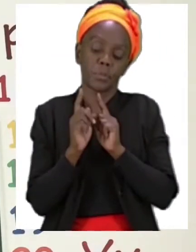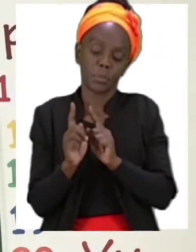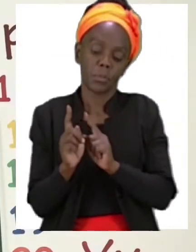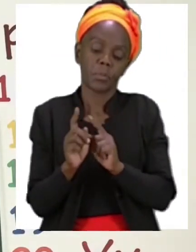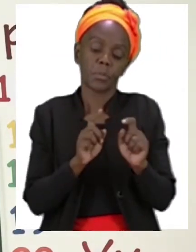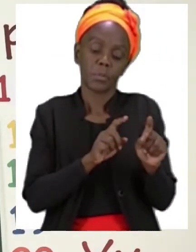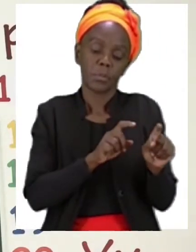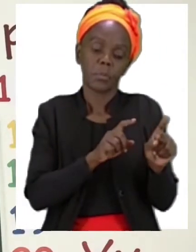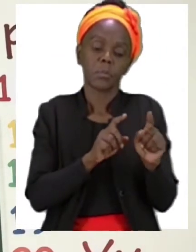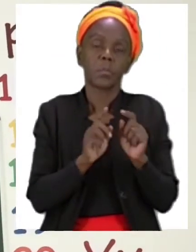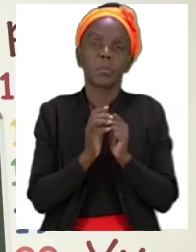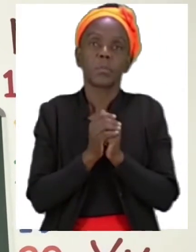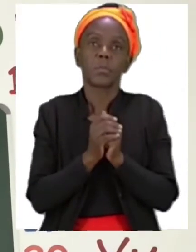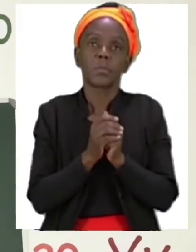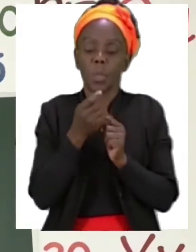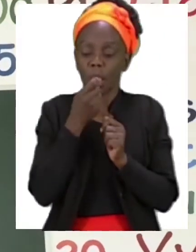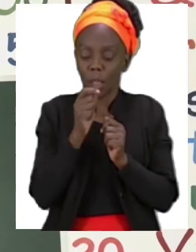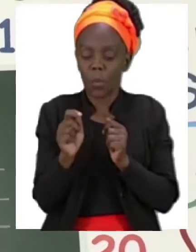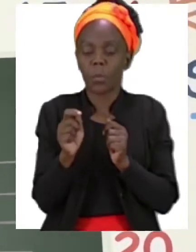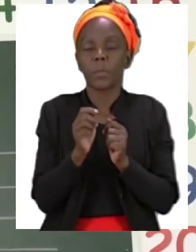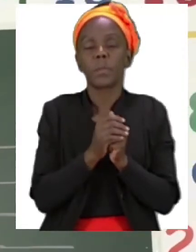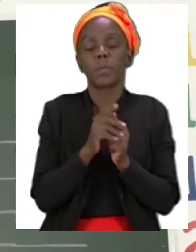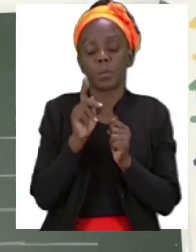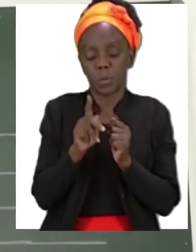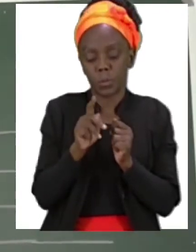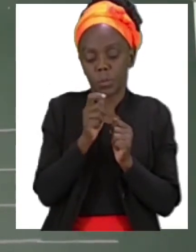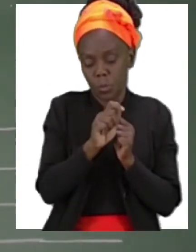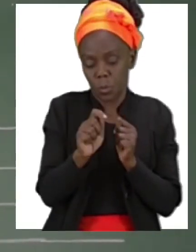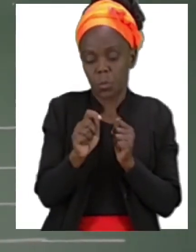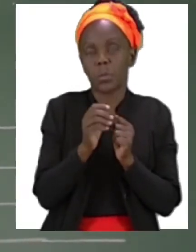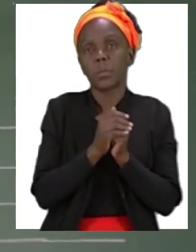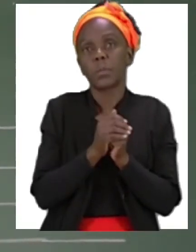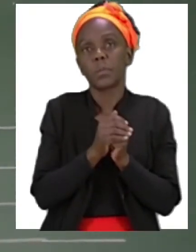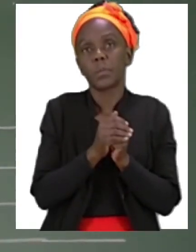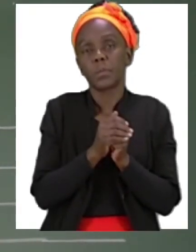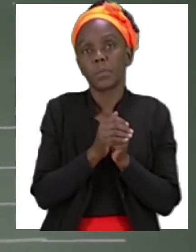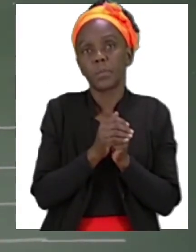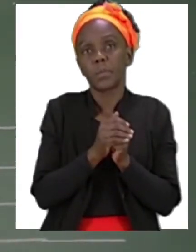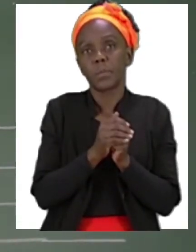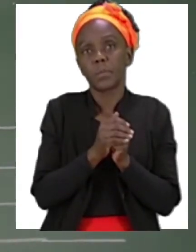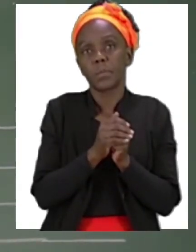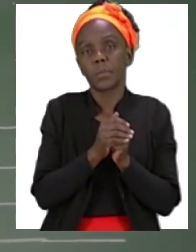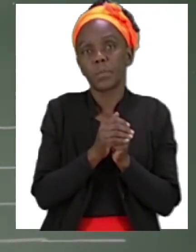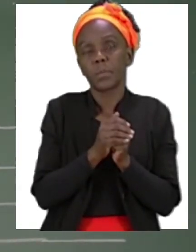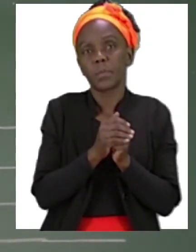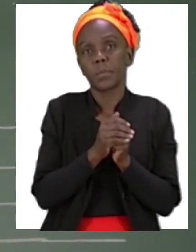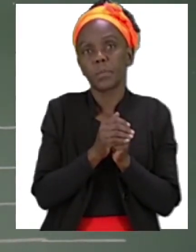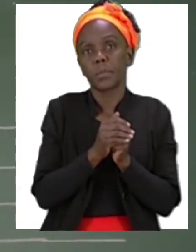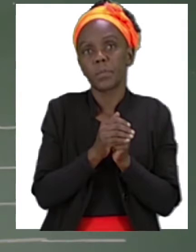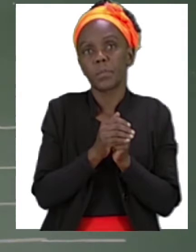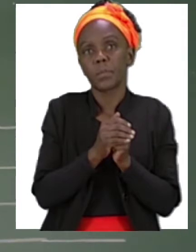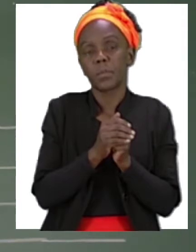your pencil, also writing. So the first thing I'm going to say, remember, we are talking about